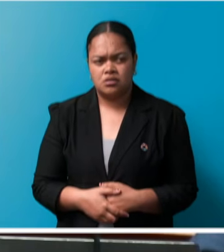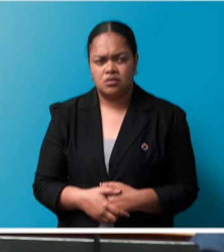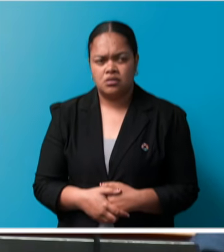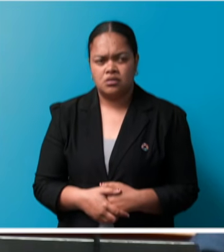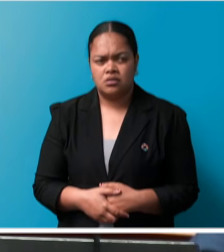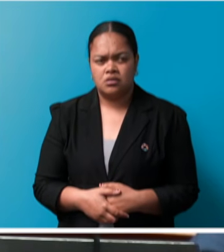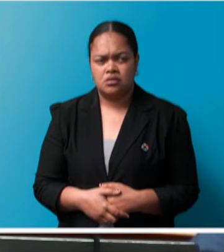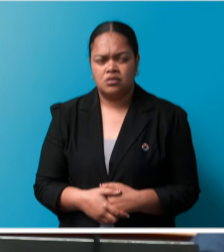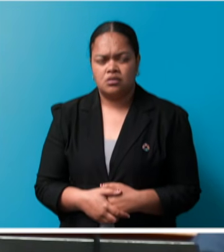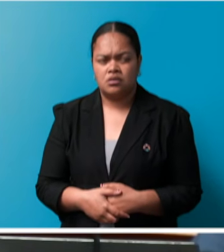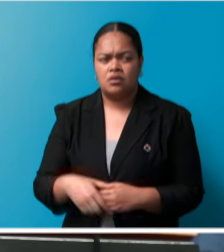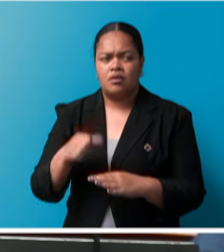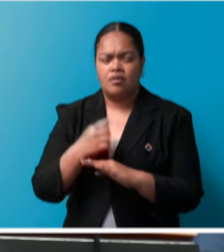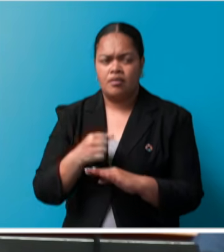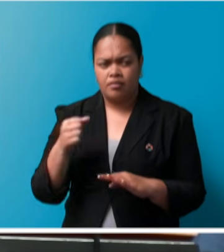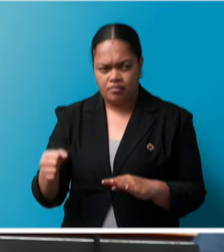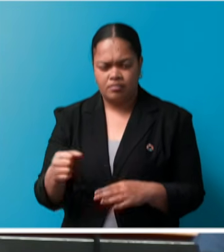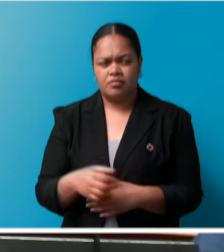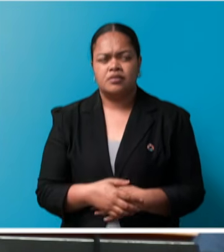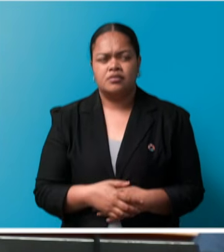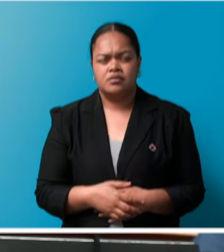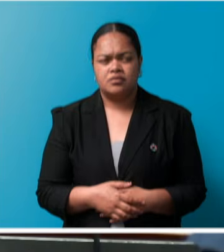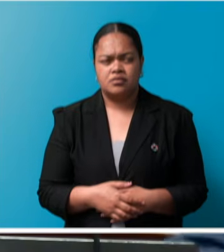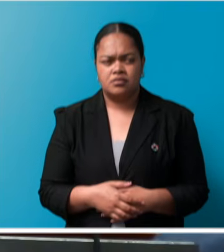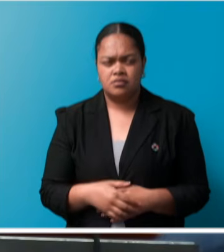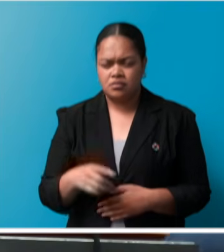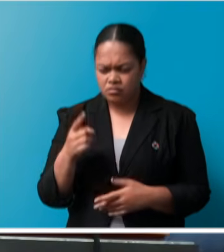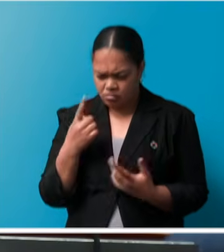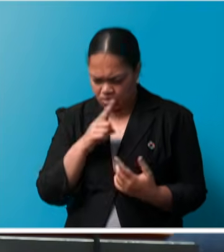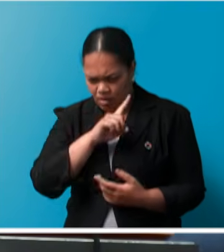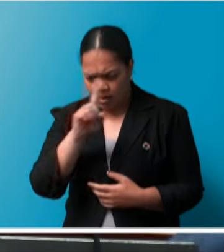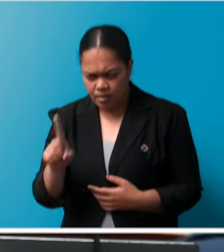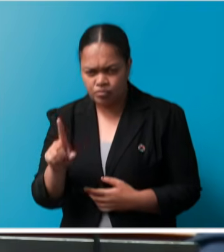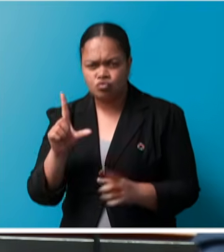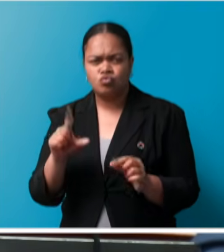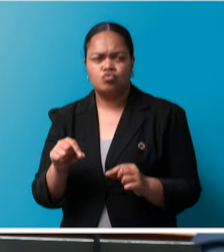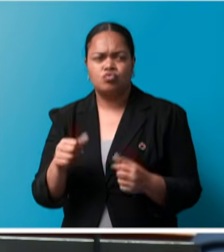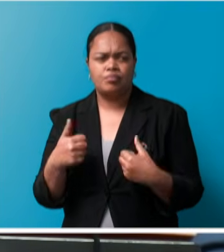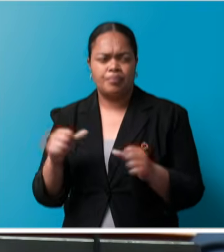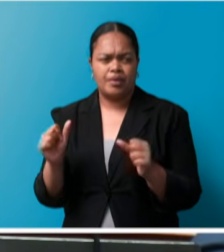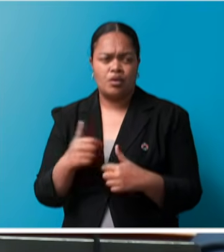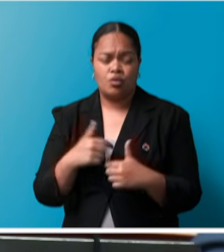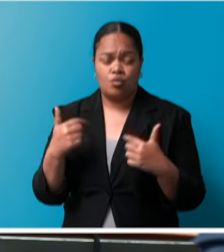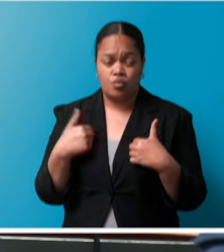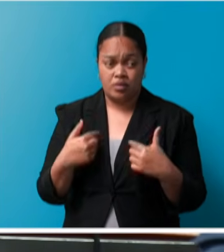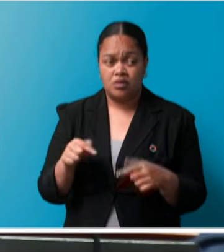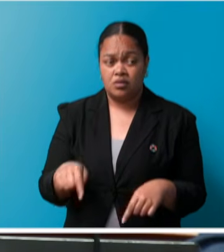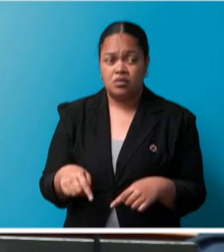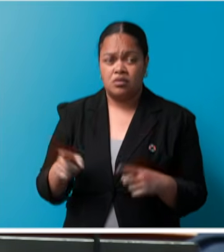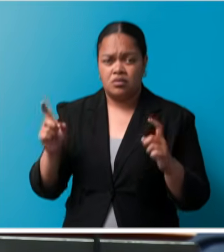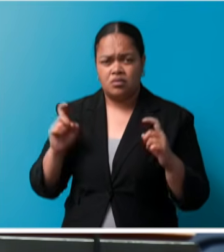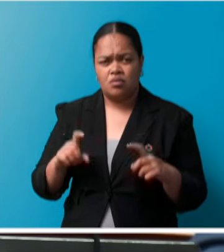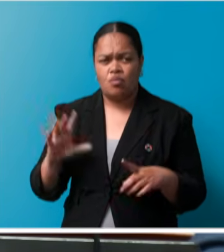Australian government is coming to make things happen. And we'll have not only a shipbuilding yard for our